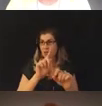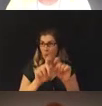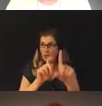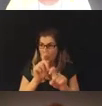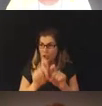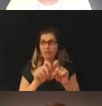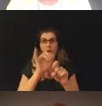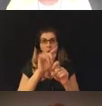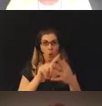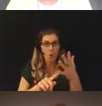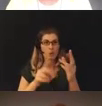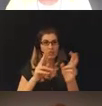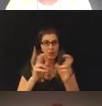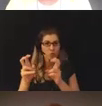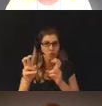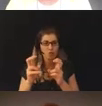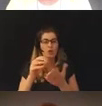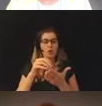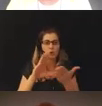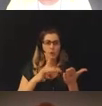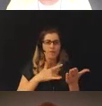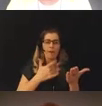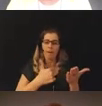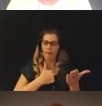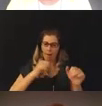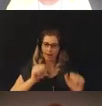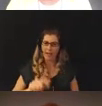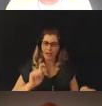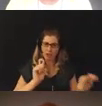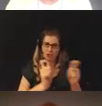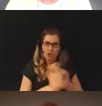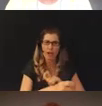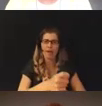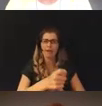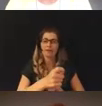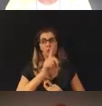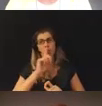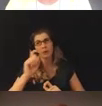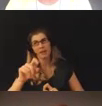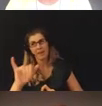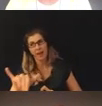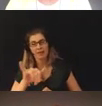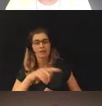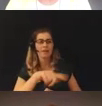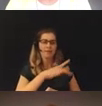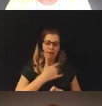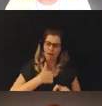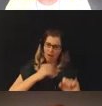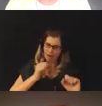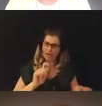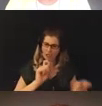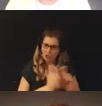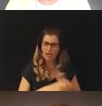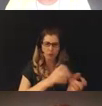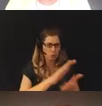experiences raise empower students to be the agents of change and social reform that we so desperately need right now in our communities, in our schools, in our cities,